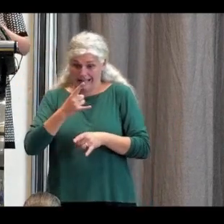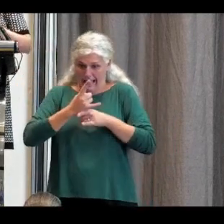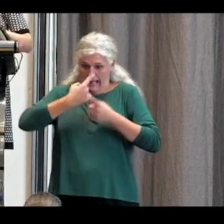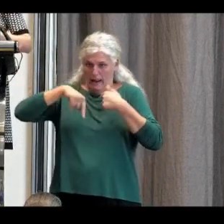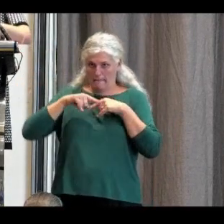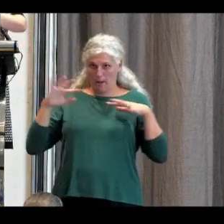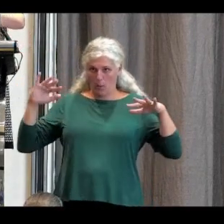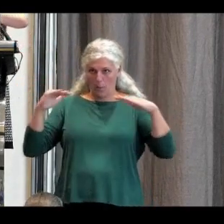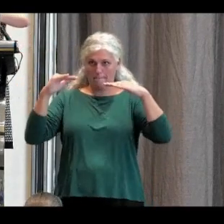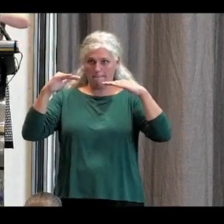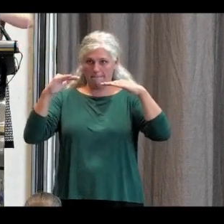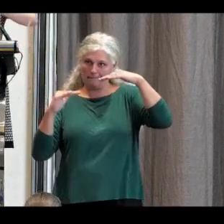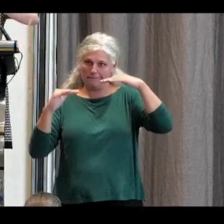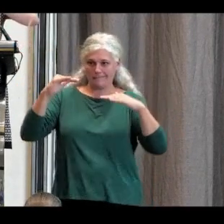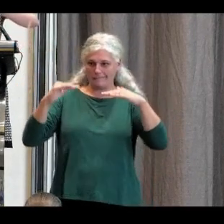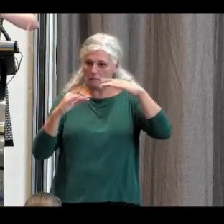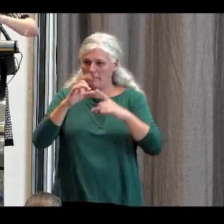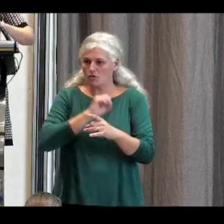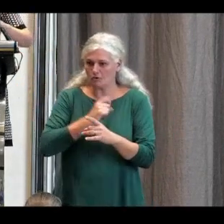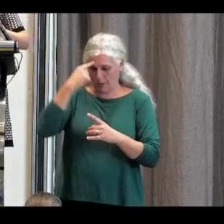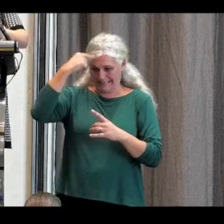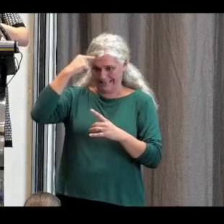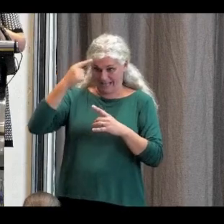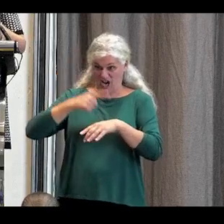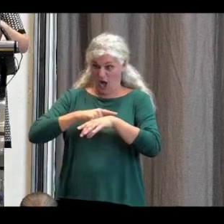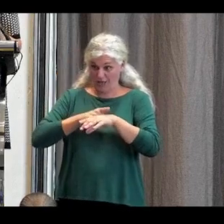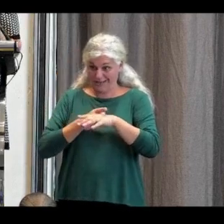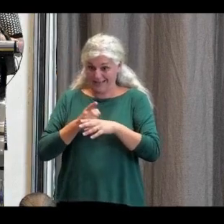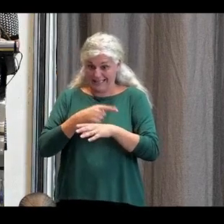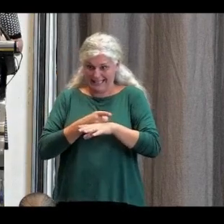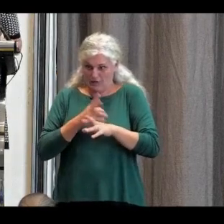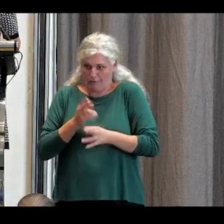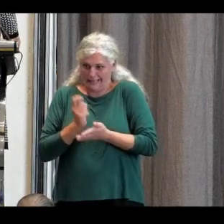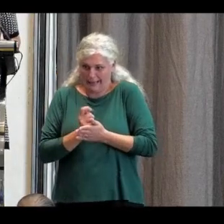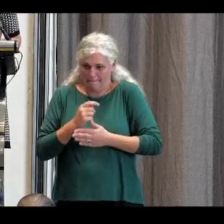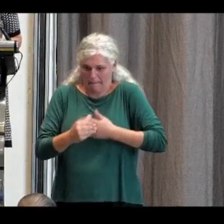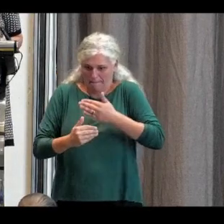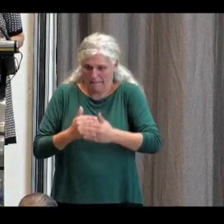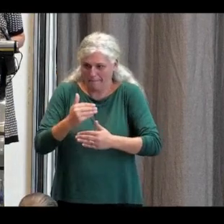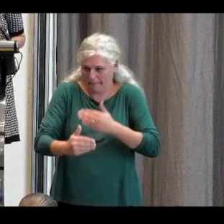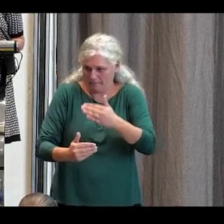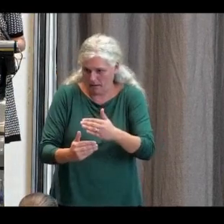to synchronize, to make sure that our internal clock is ticking on time.